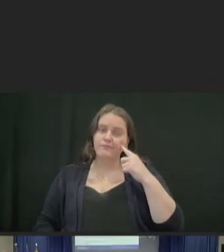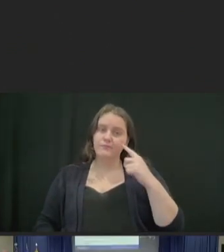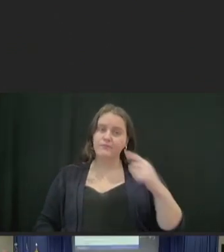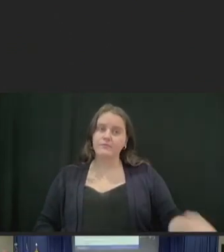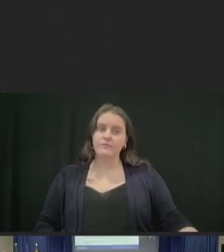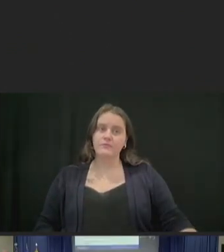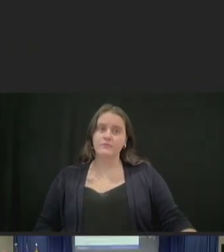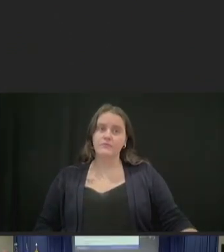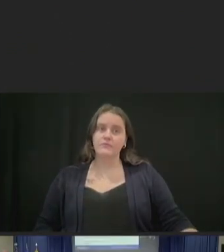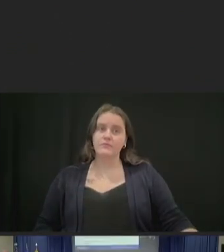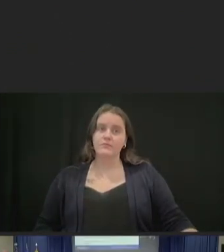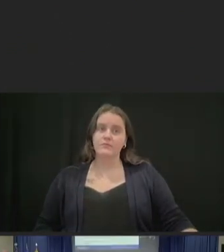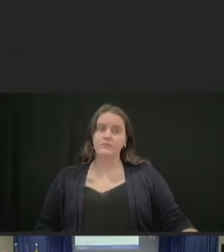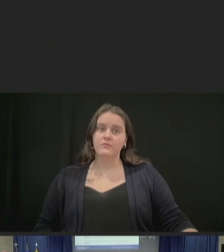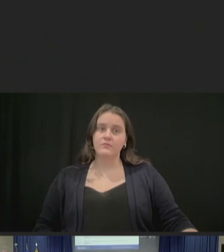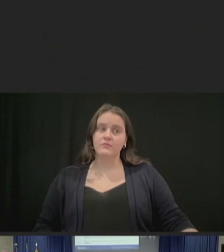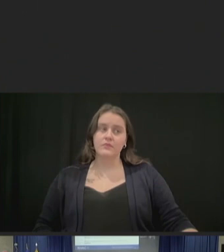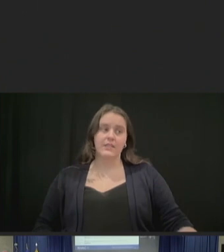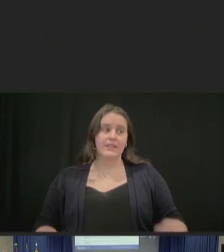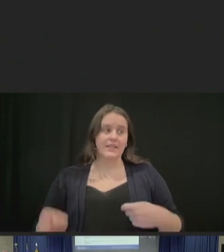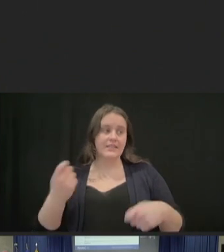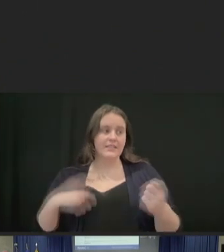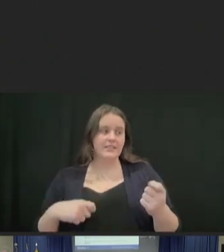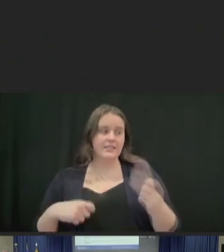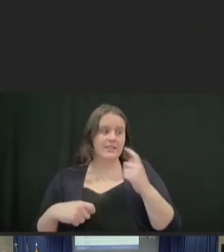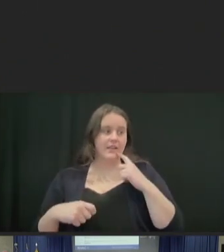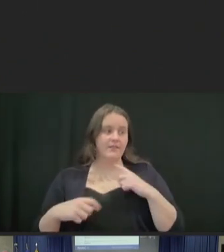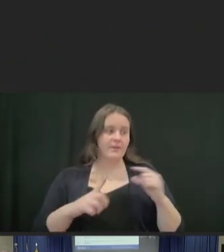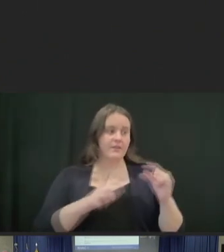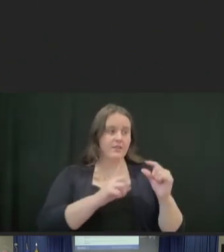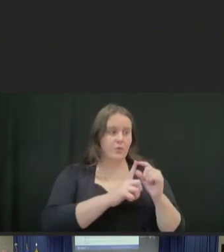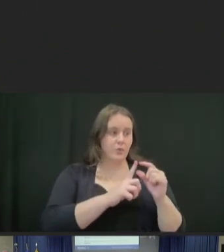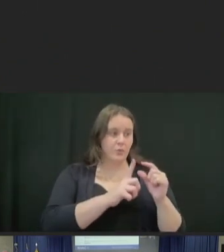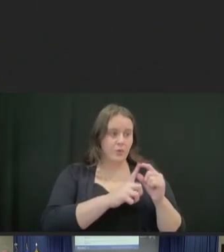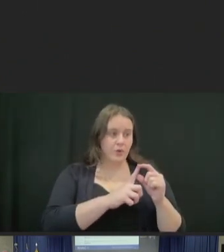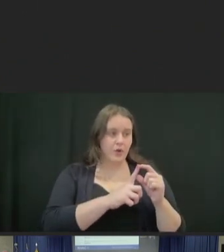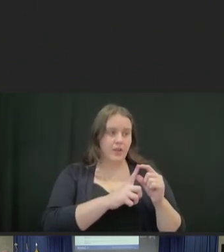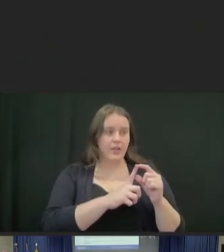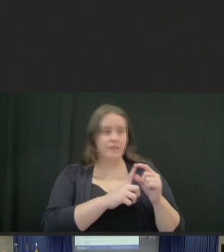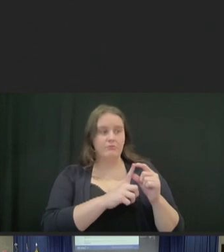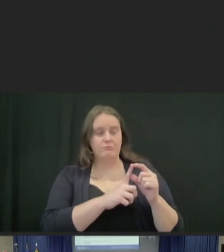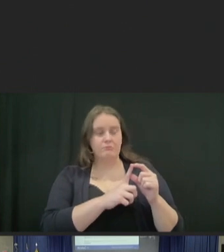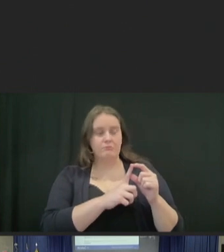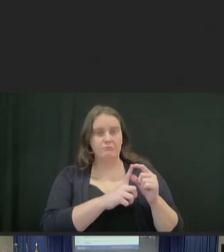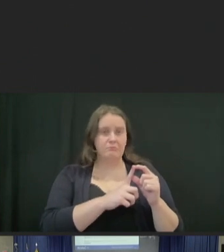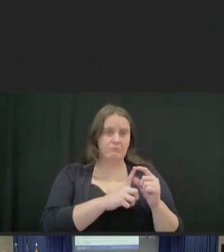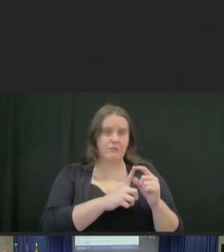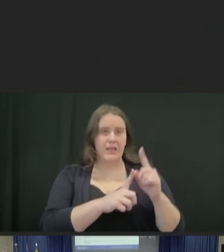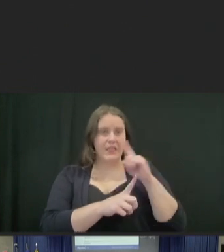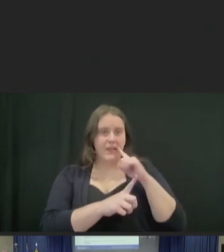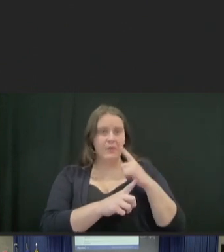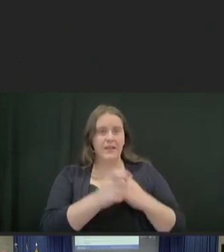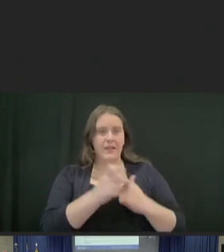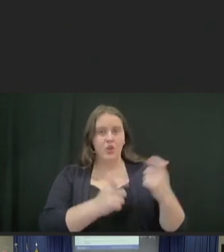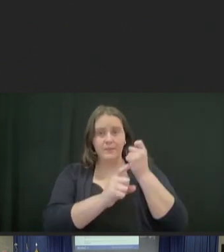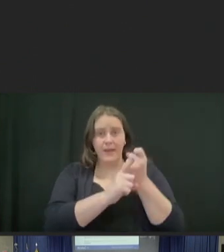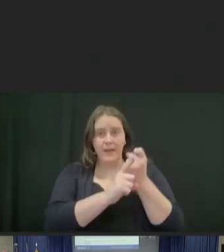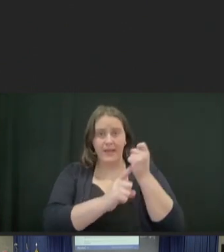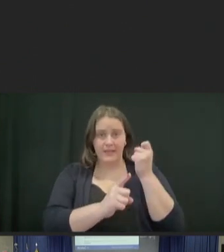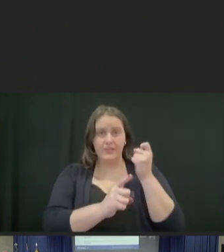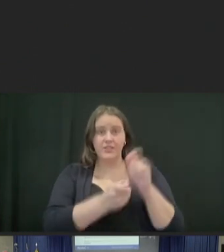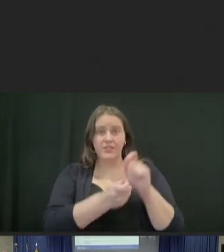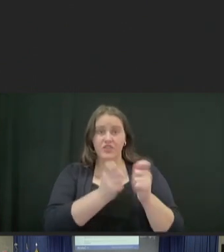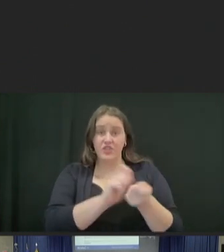instead of how it's worded, just a few small word changes I think would make a large impact in changing this to, instead of